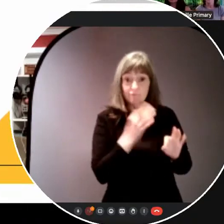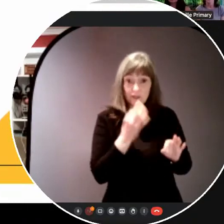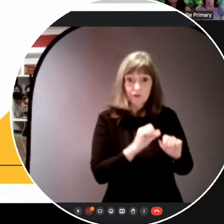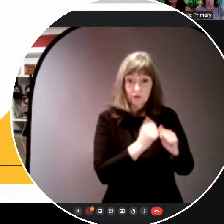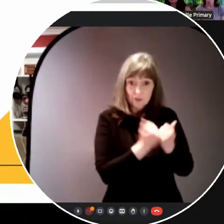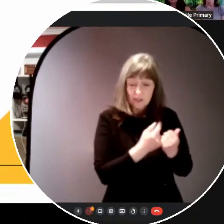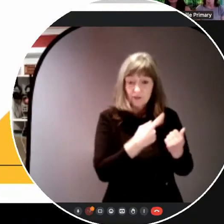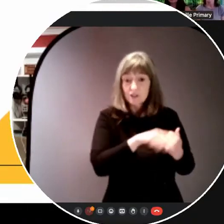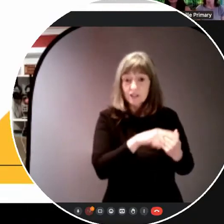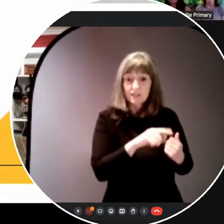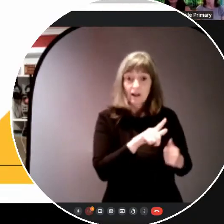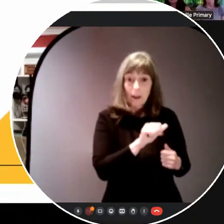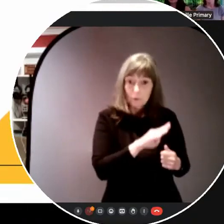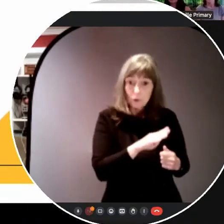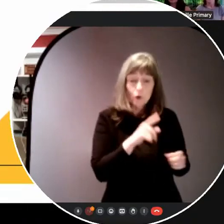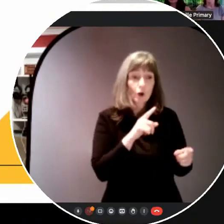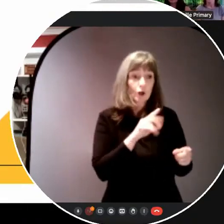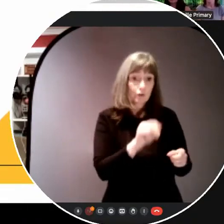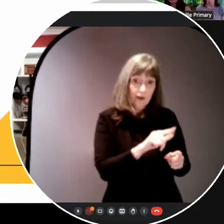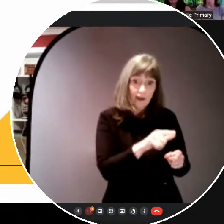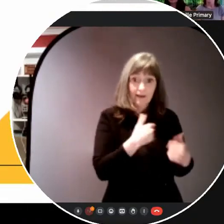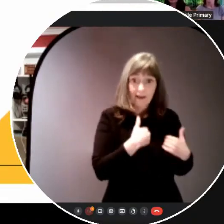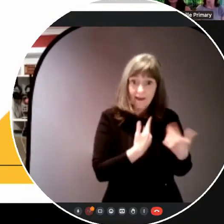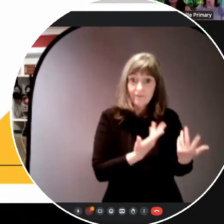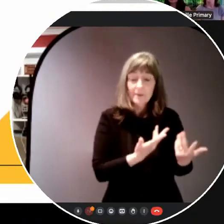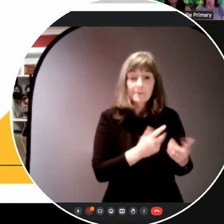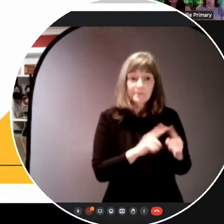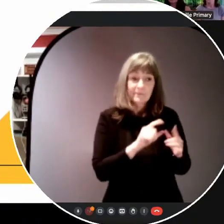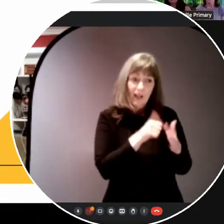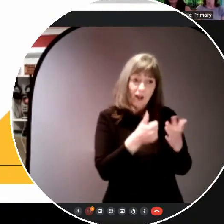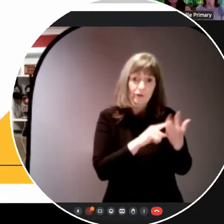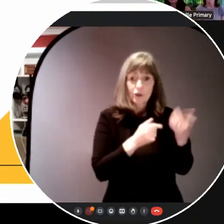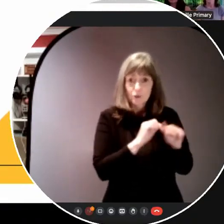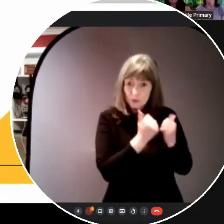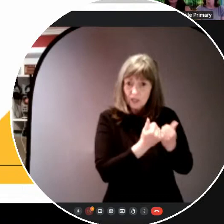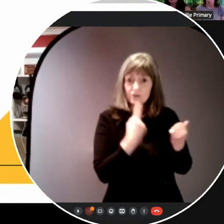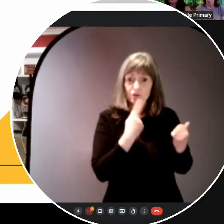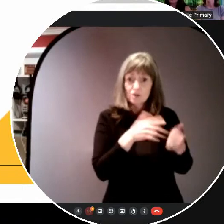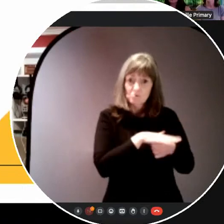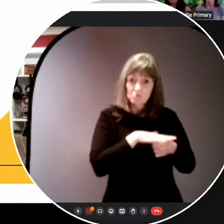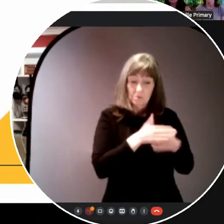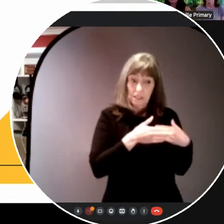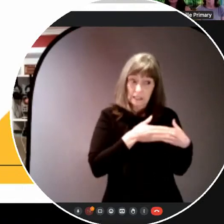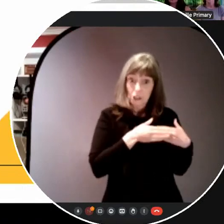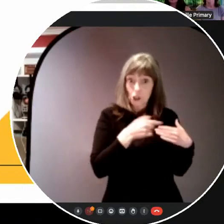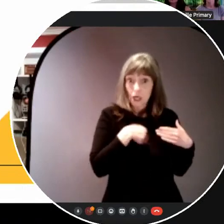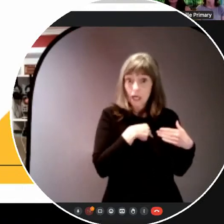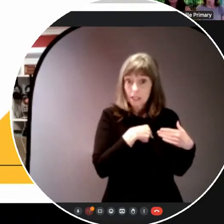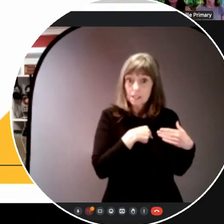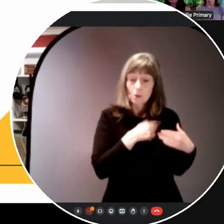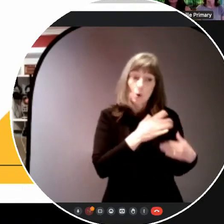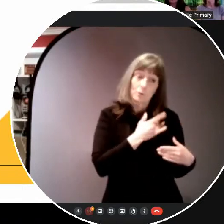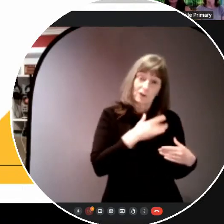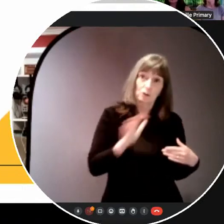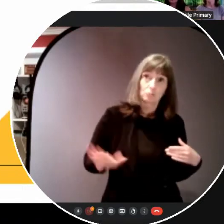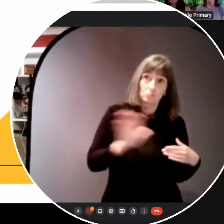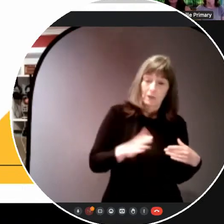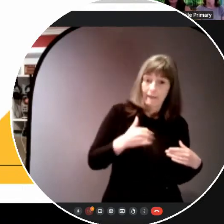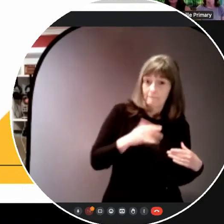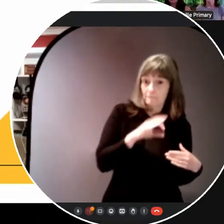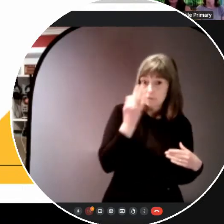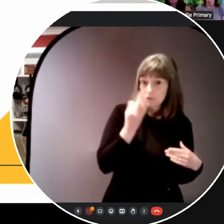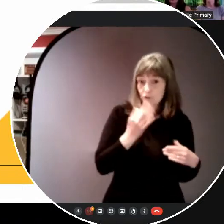du Labrador, as well as many other associations that are located near us or provincially to help